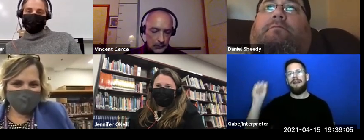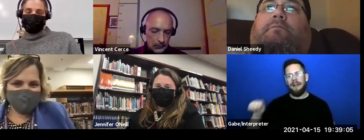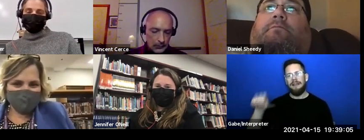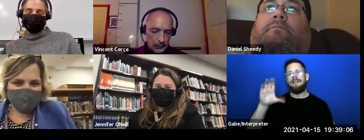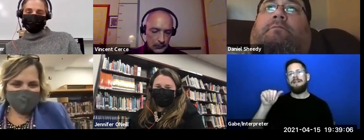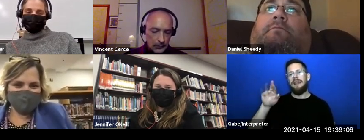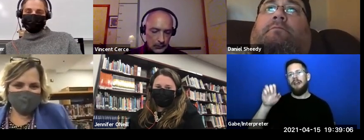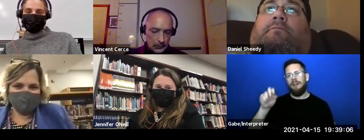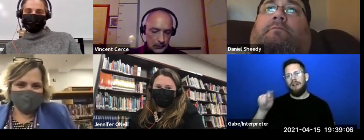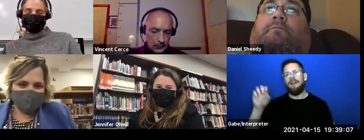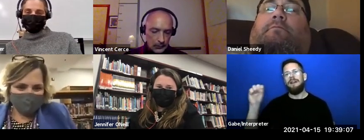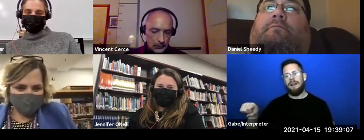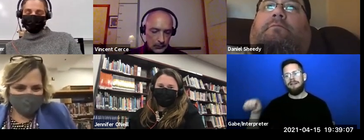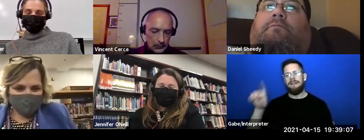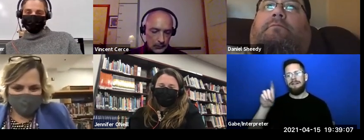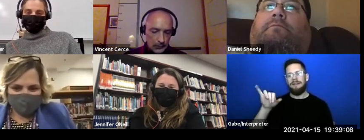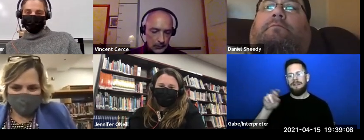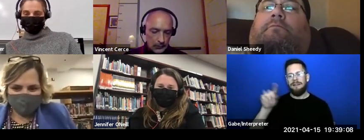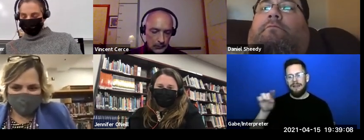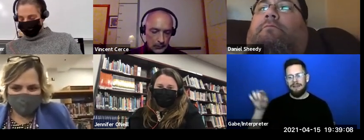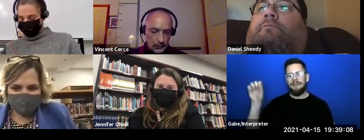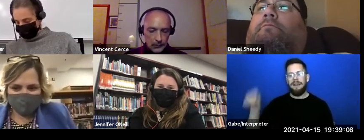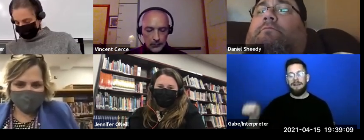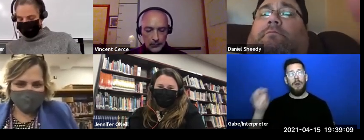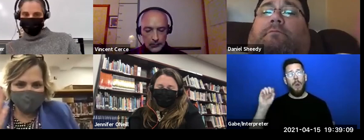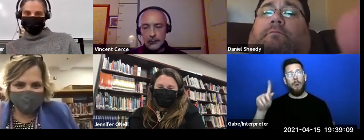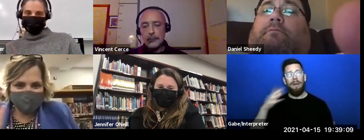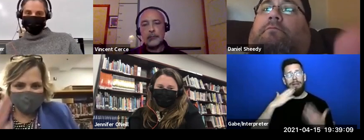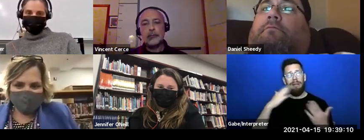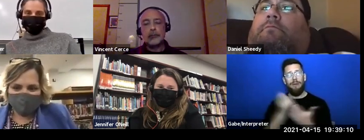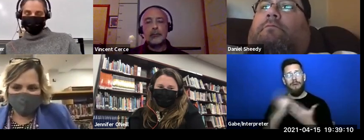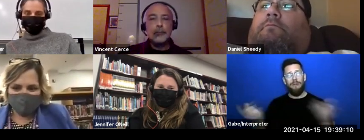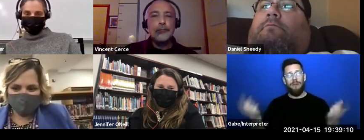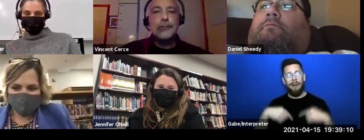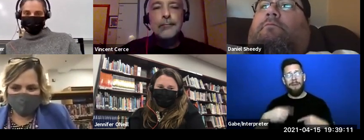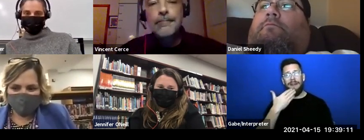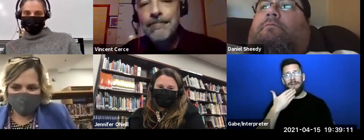Gallagher. Yes. And Dinesh Savas is a yes. Okay. Thank you, everybody, for coming, and good night.